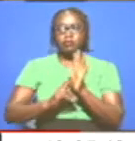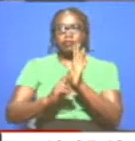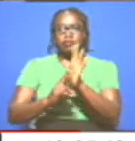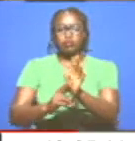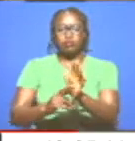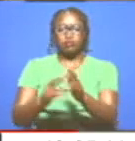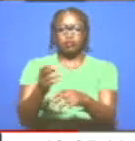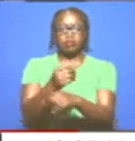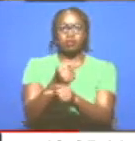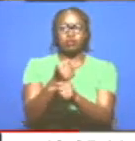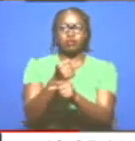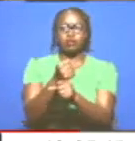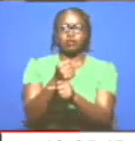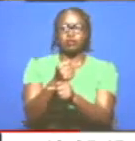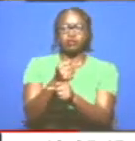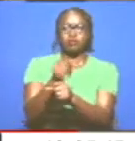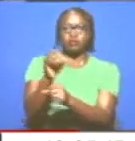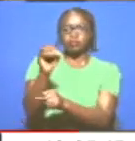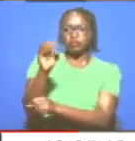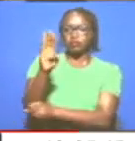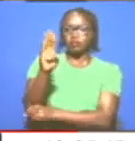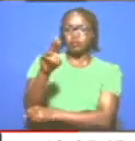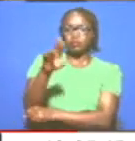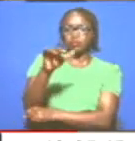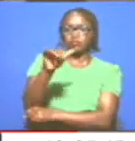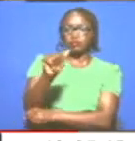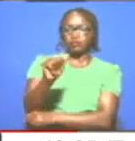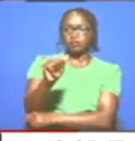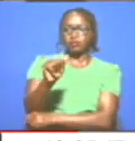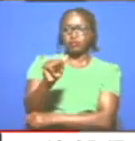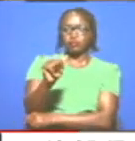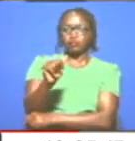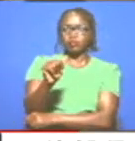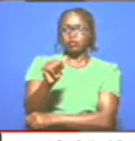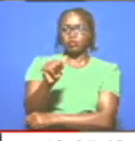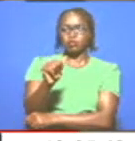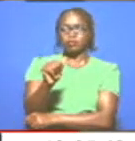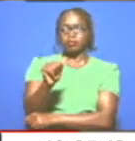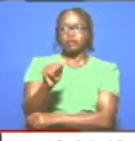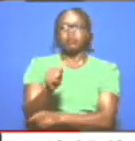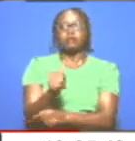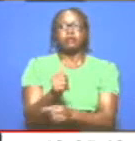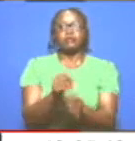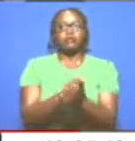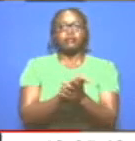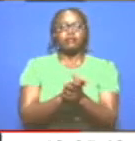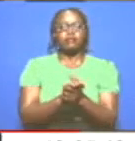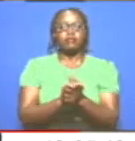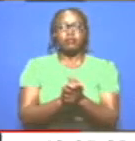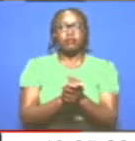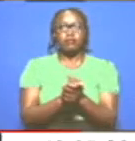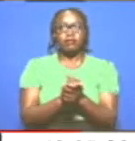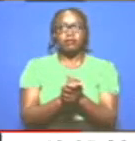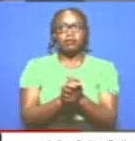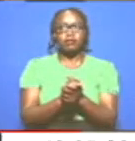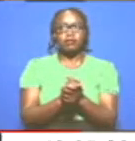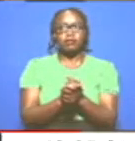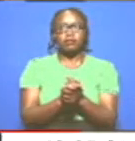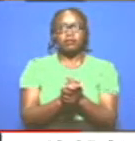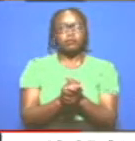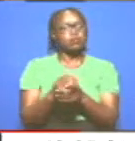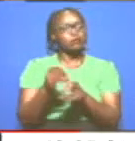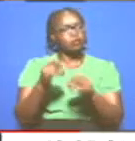representative, Kennedy Obuya. He is better known as Kenya's opening batsman and wicketkeeper. And for Manoj Patel, he played for